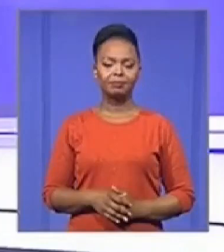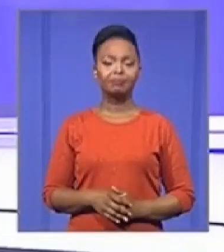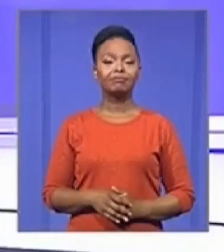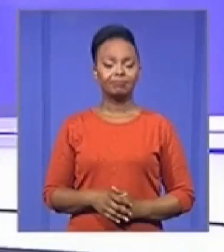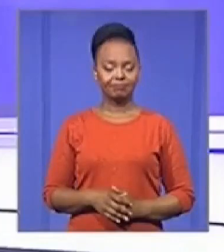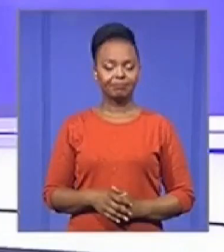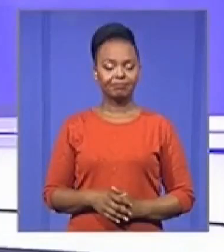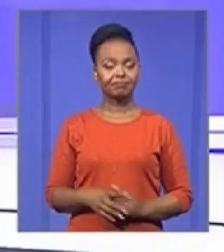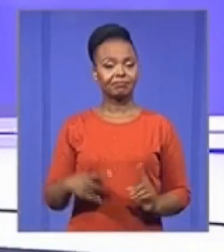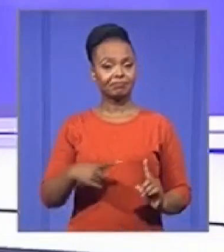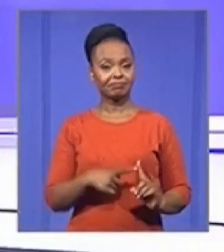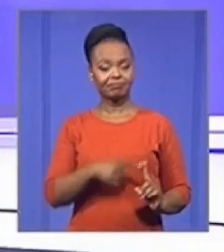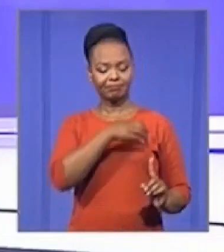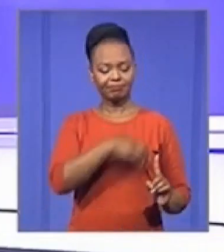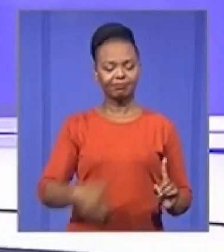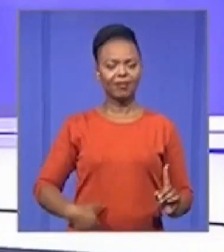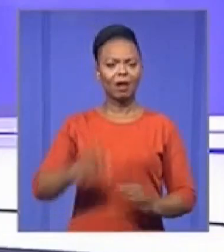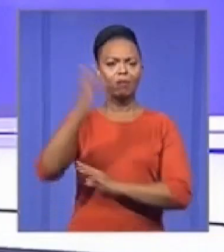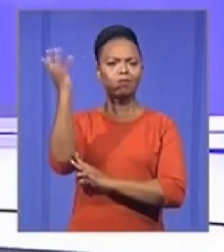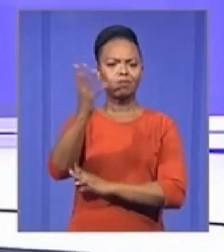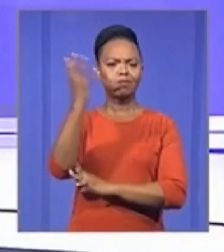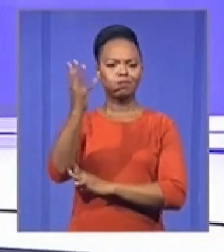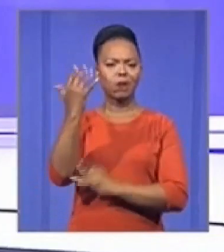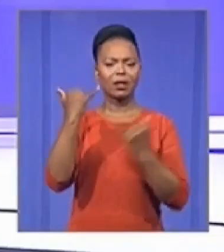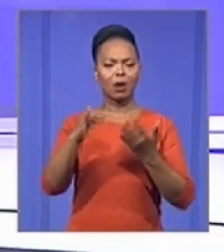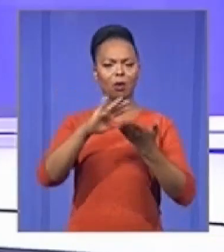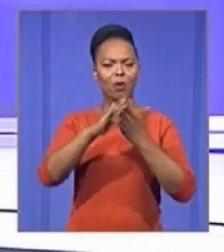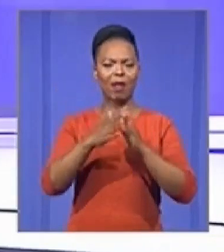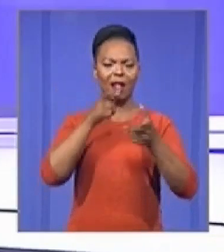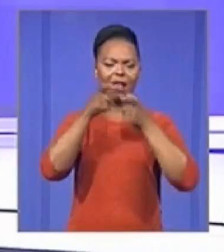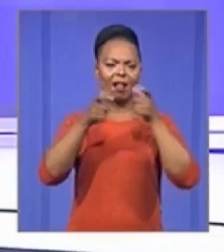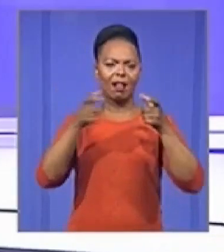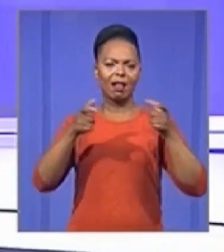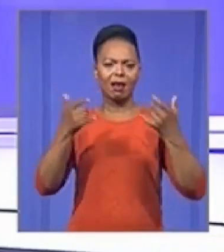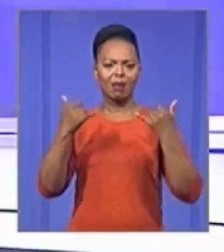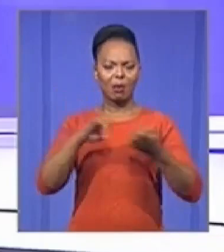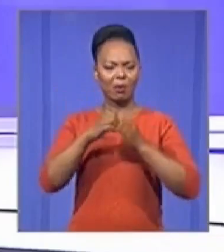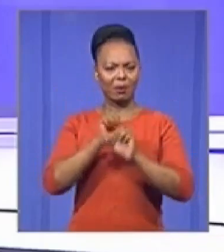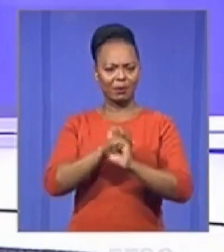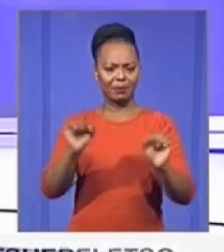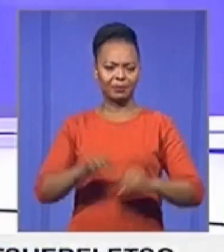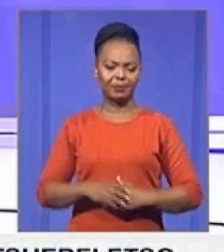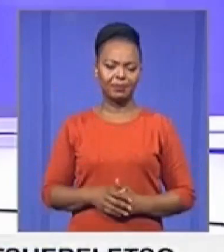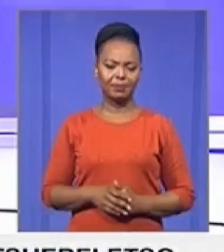Ho latela puo ena mo presidente baahi ba ntsha maikutlo mo ba buang ka mathata ao ba phelang ho ona.